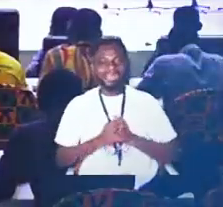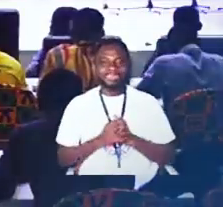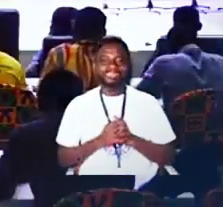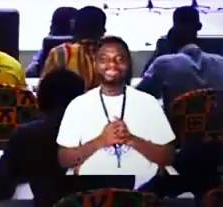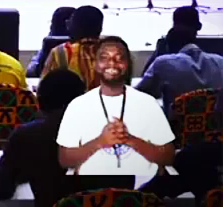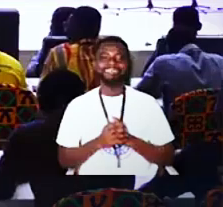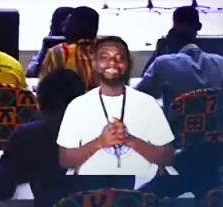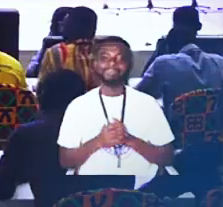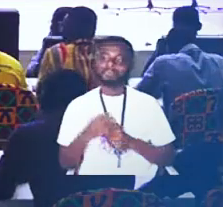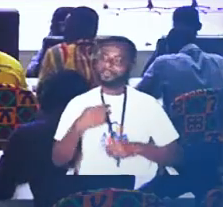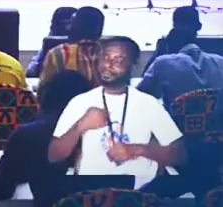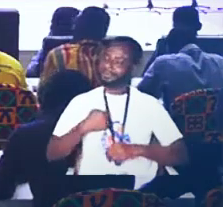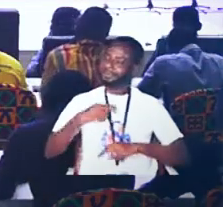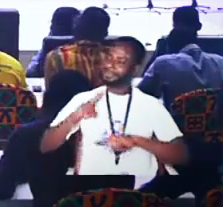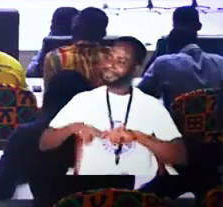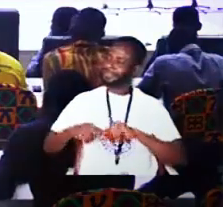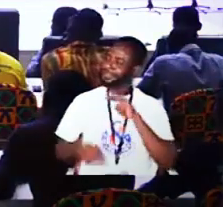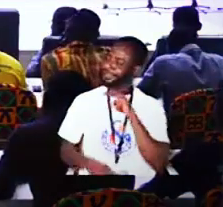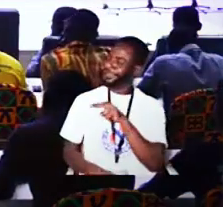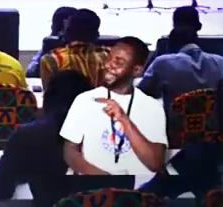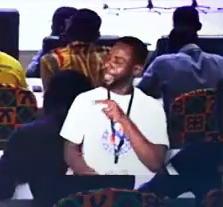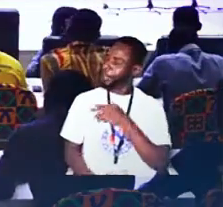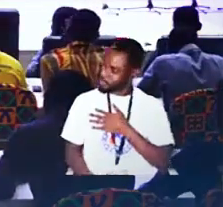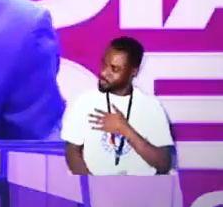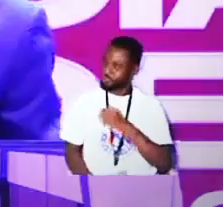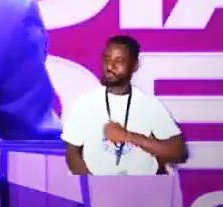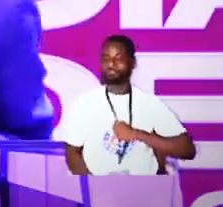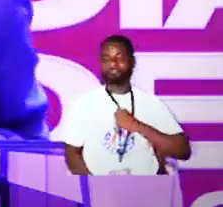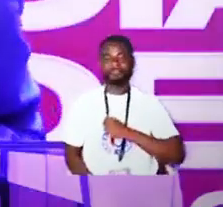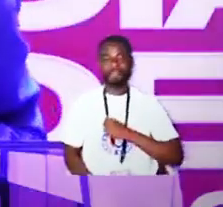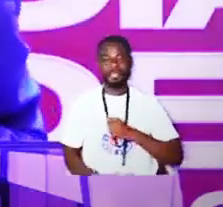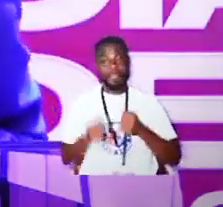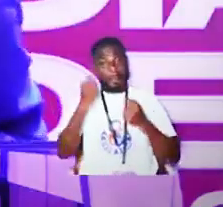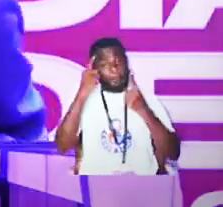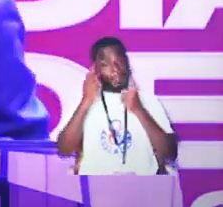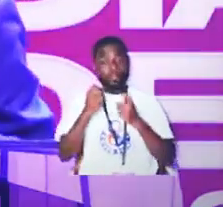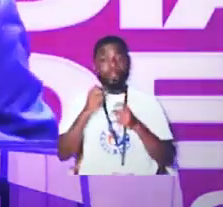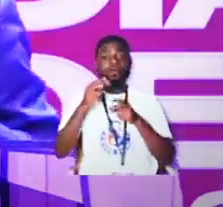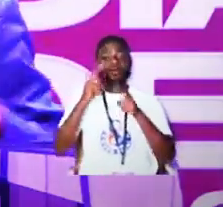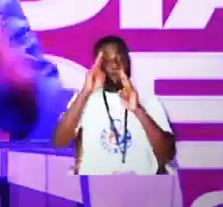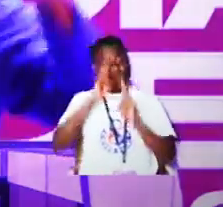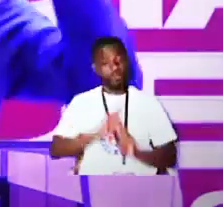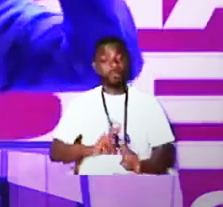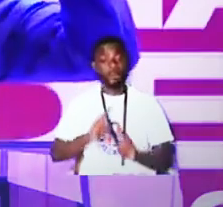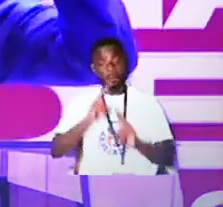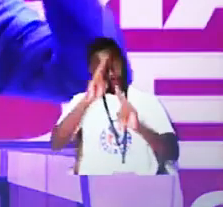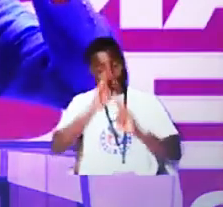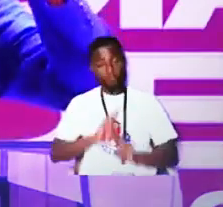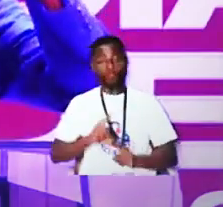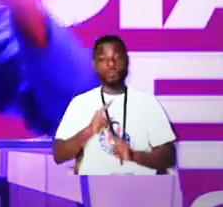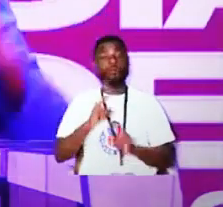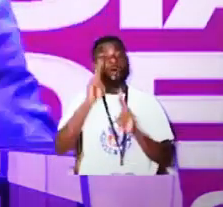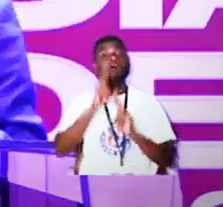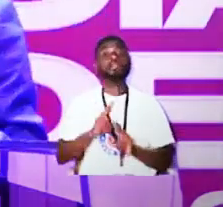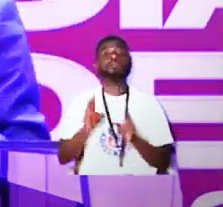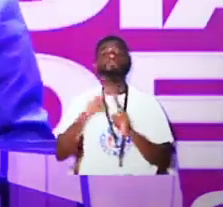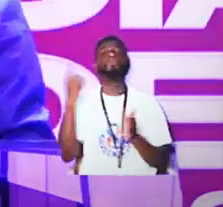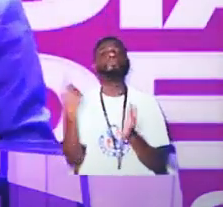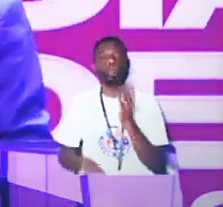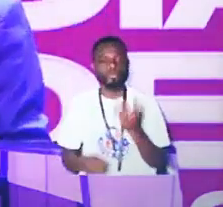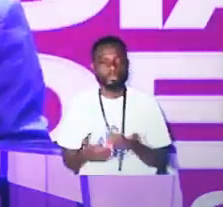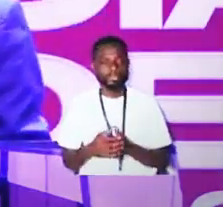I sat there, I said, "Oh, pity. Honorable, and today, me too, I am honorable." If that